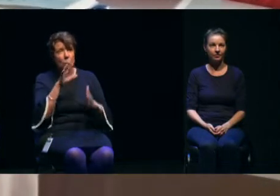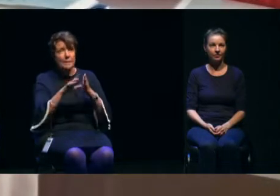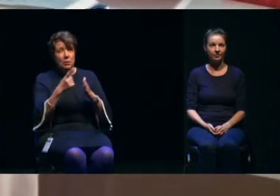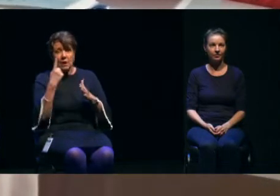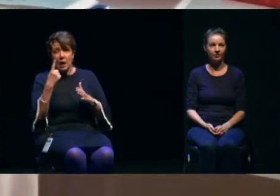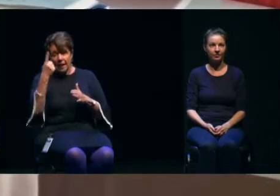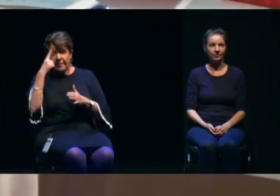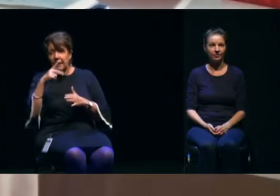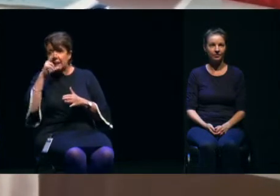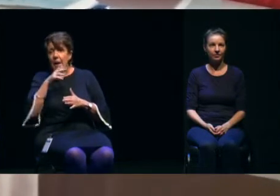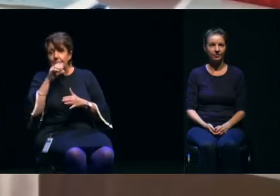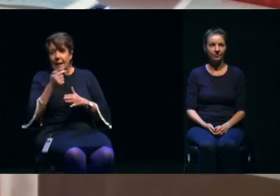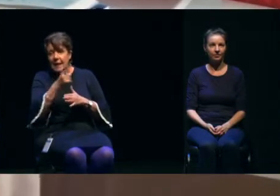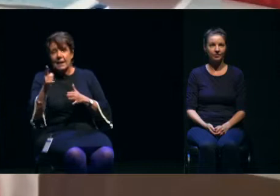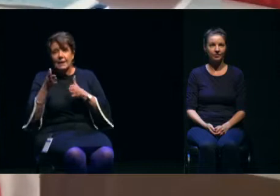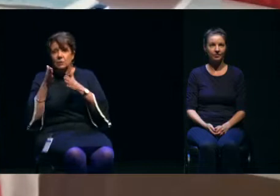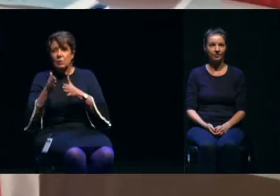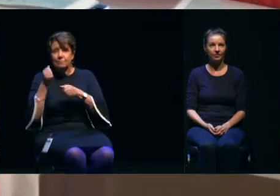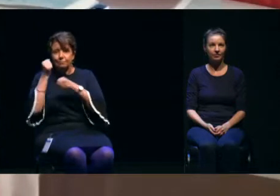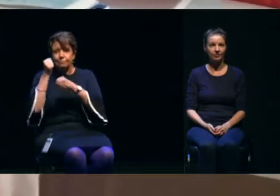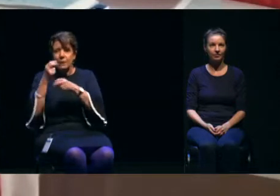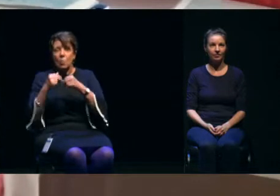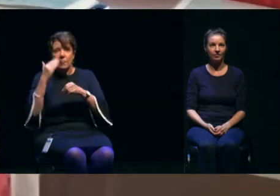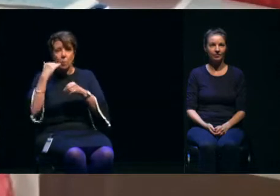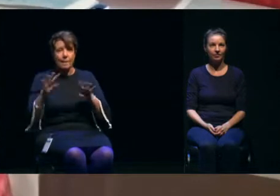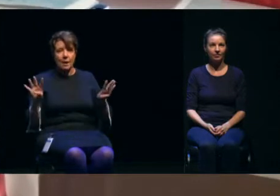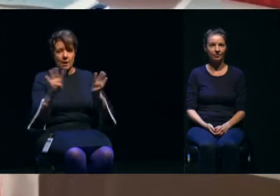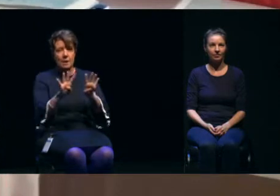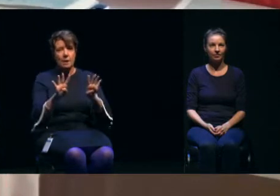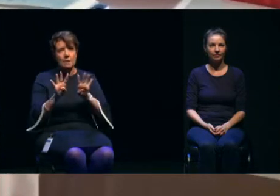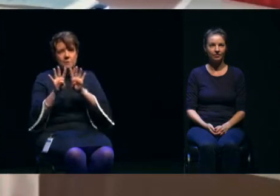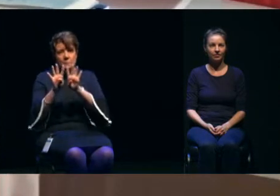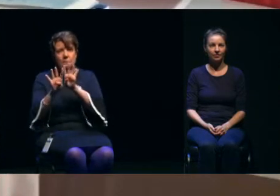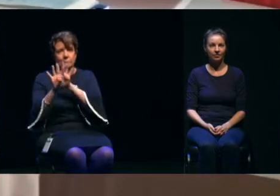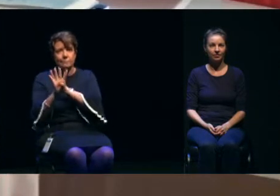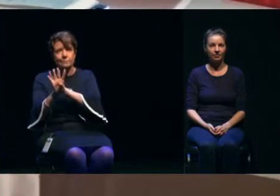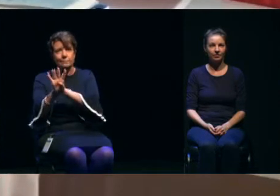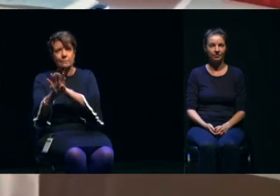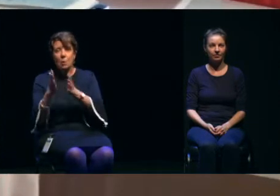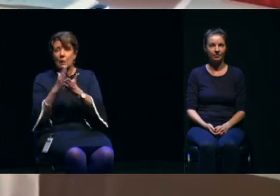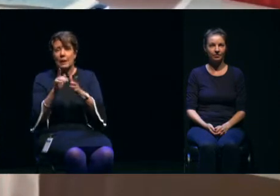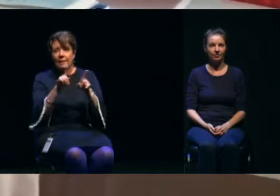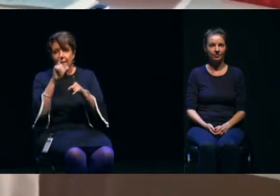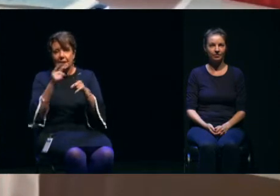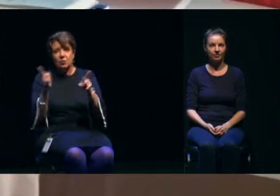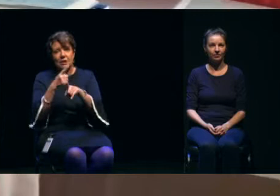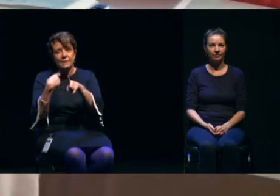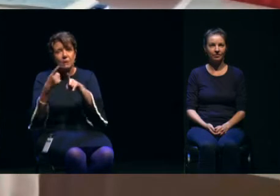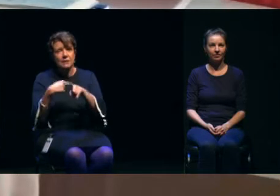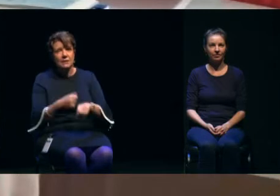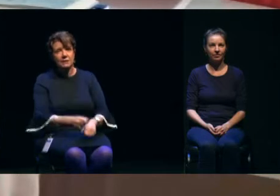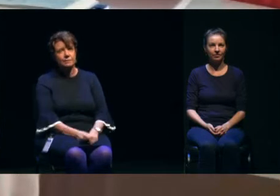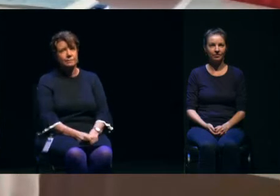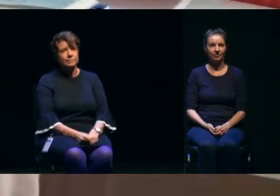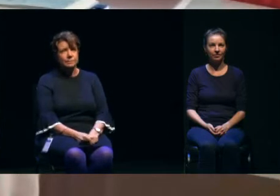in the streets protesting with the women, everything can change even faster. Mm. I